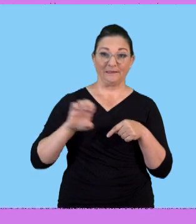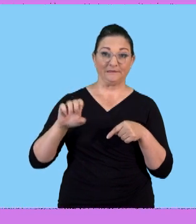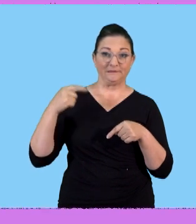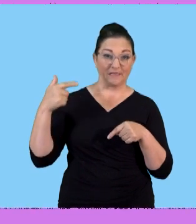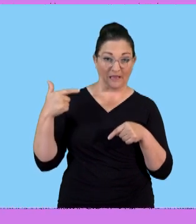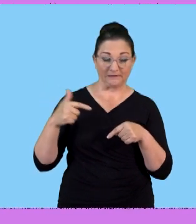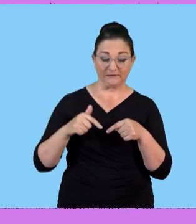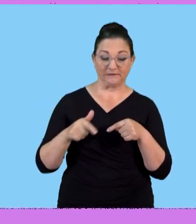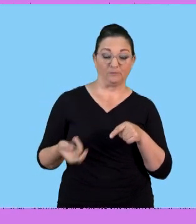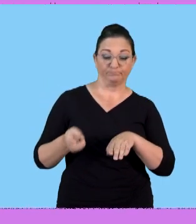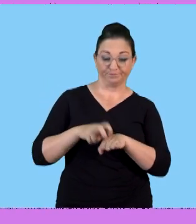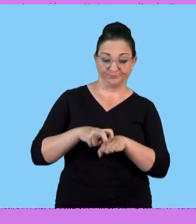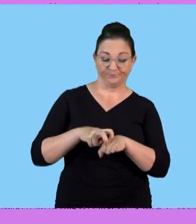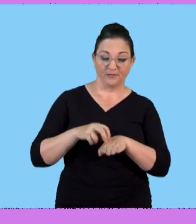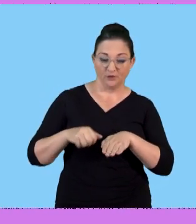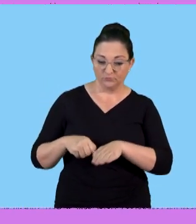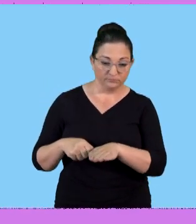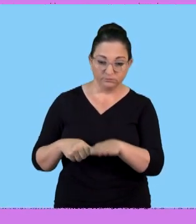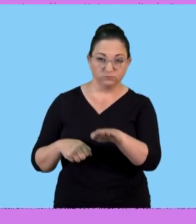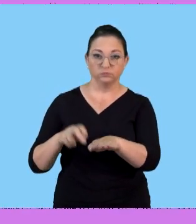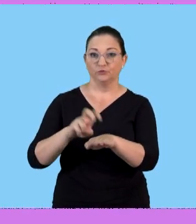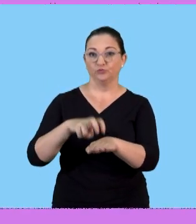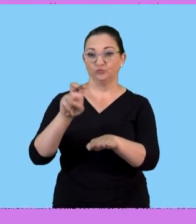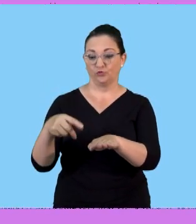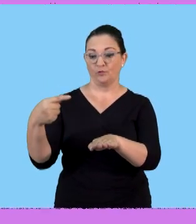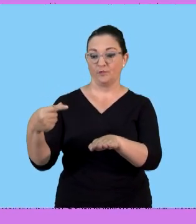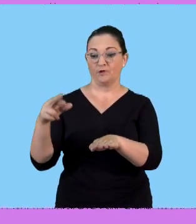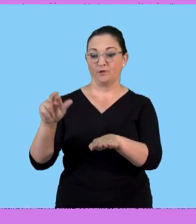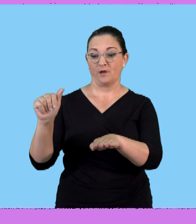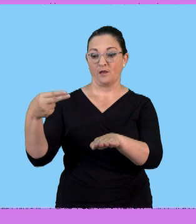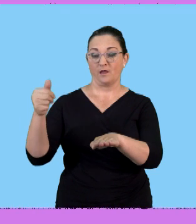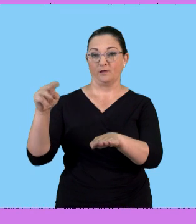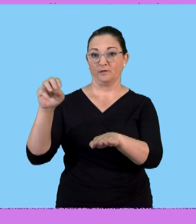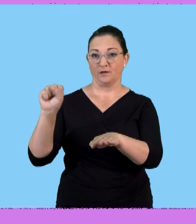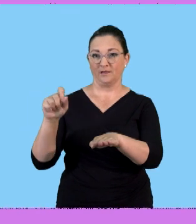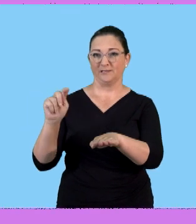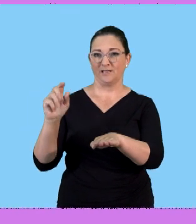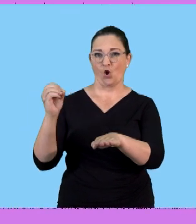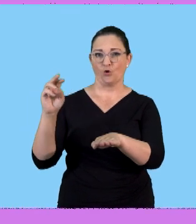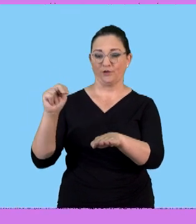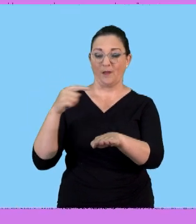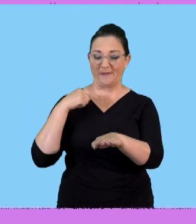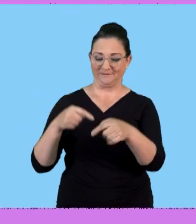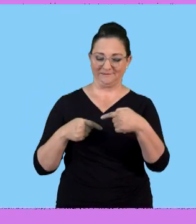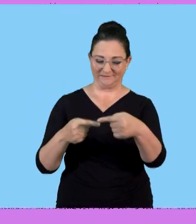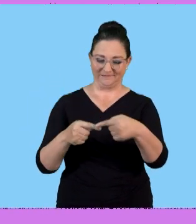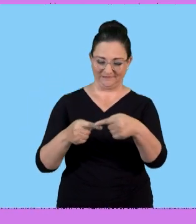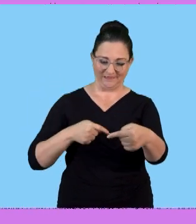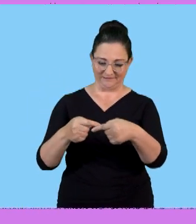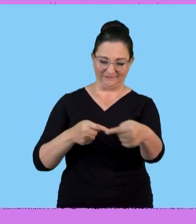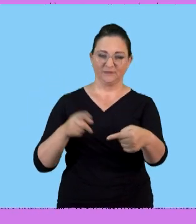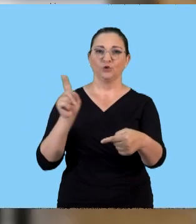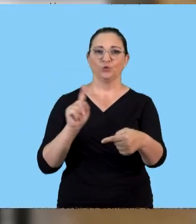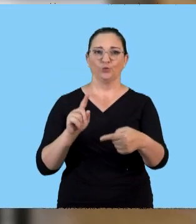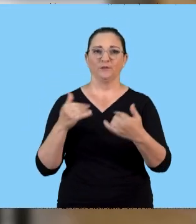picking up someone in his London and he's dropping that friend of his in Grahamstown. So we would like to know what is the distance then between